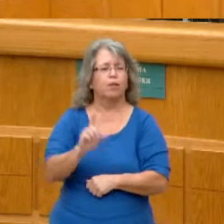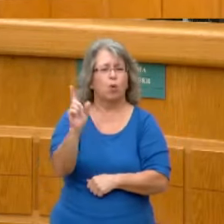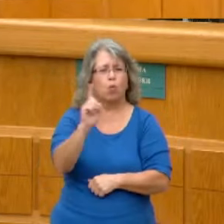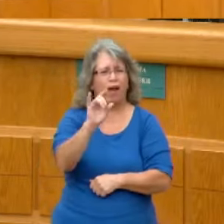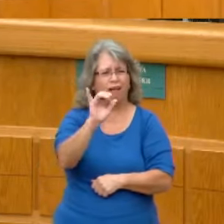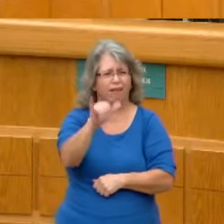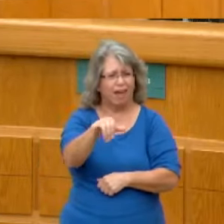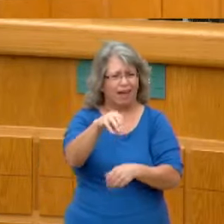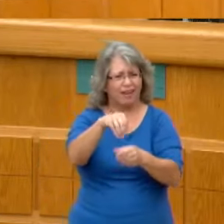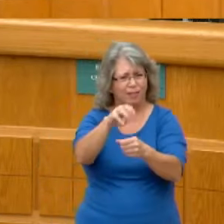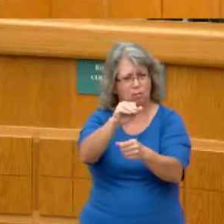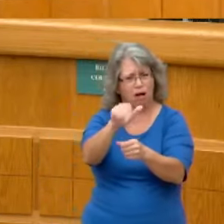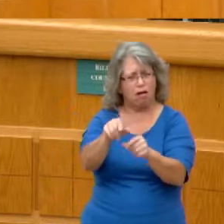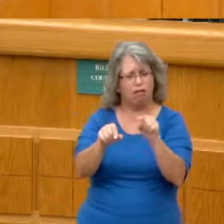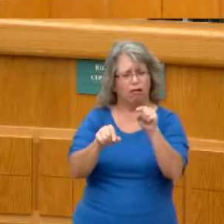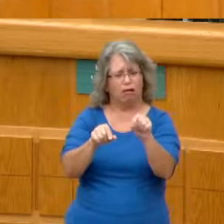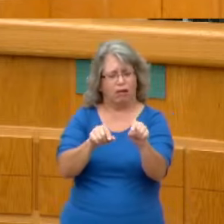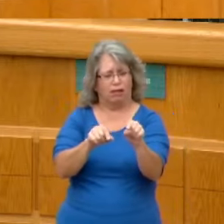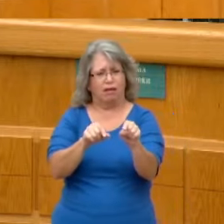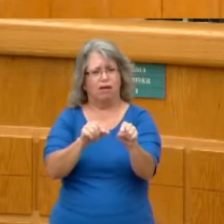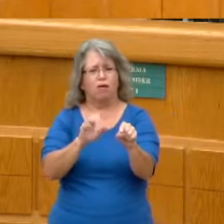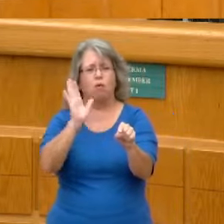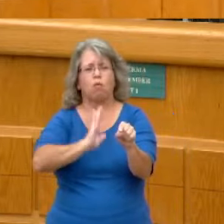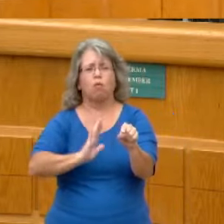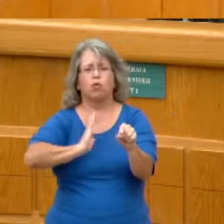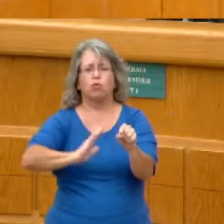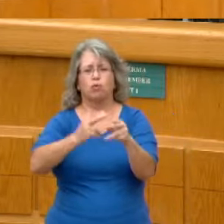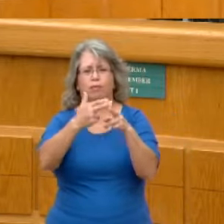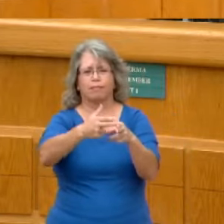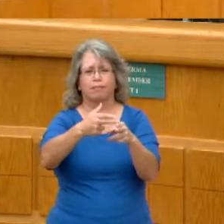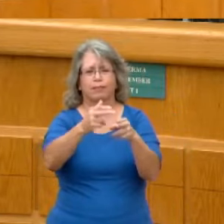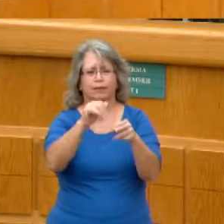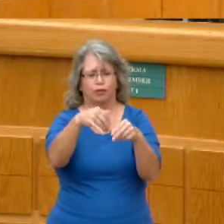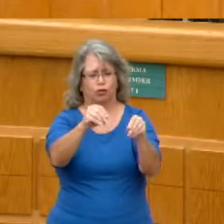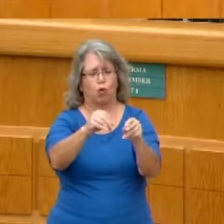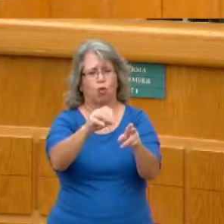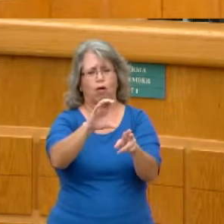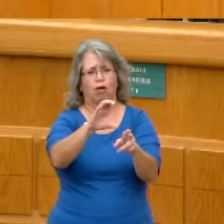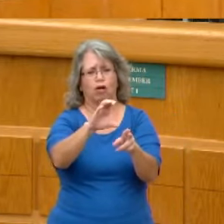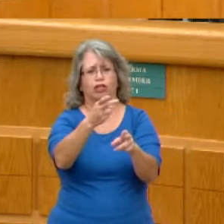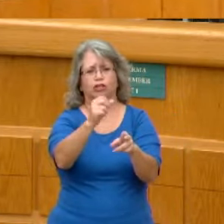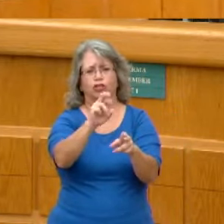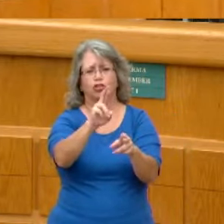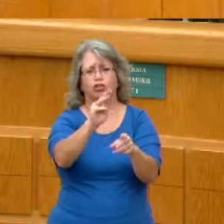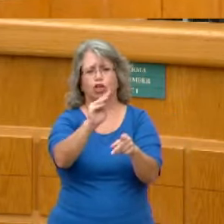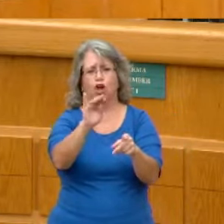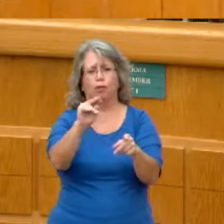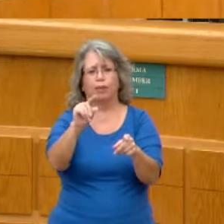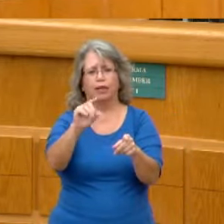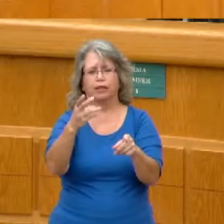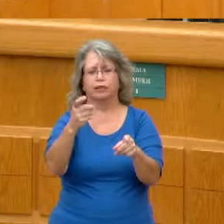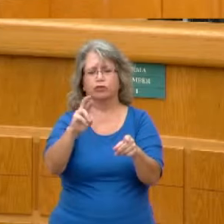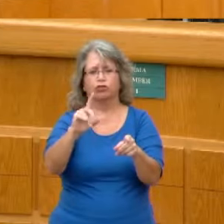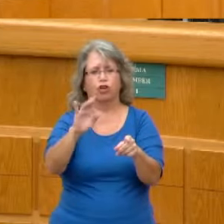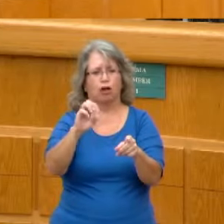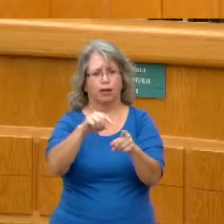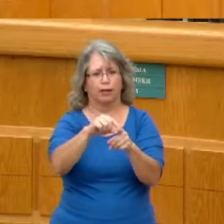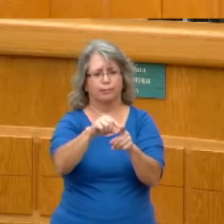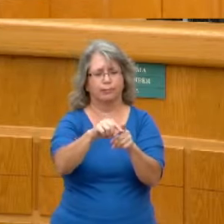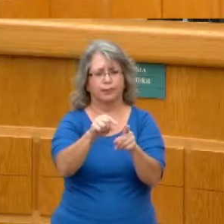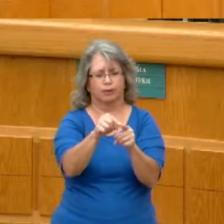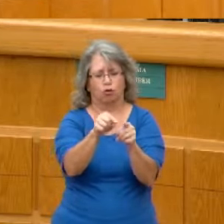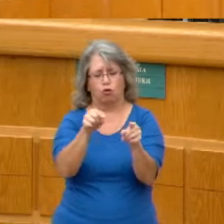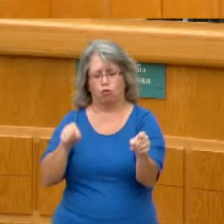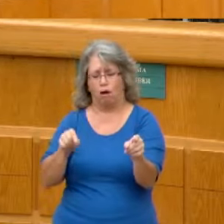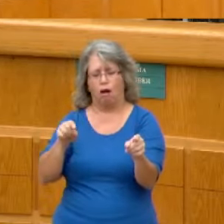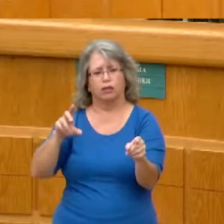old Charming Charlie location, which is catty corner or across from the Grimaldi's Pizzeria. The vaccine clinic is